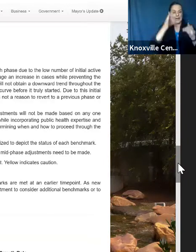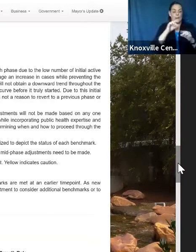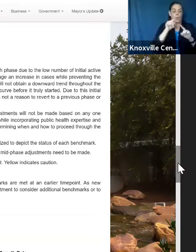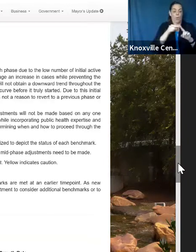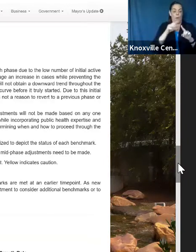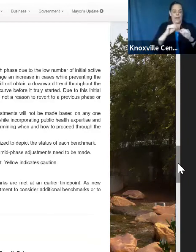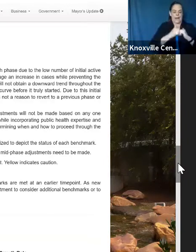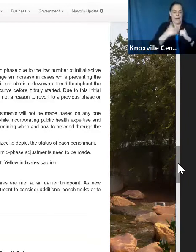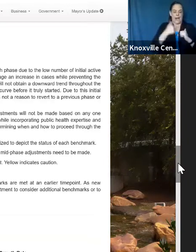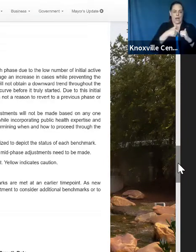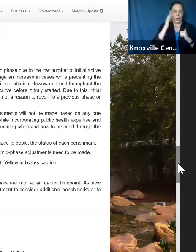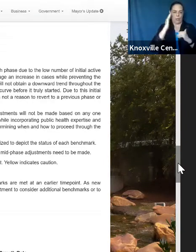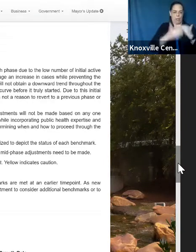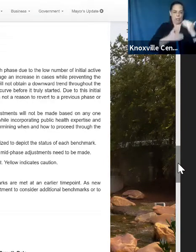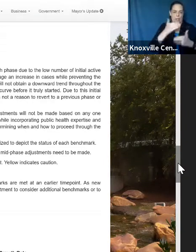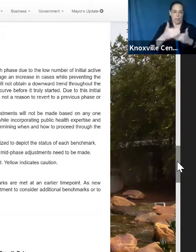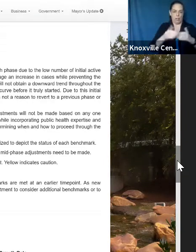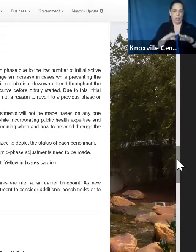reopening process.